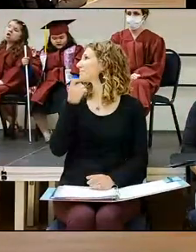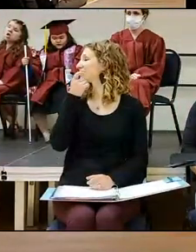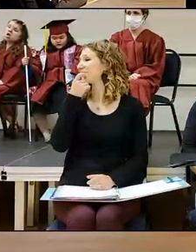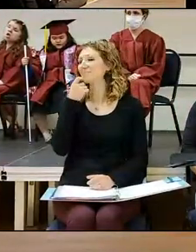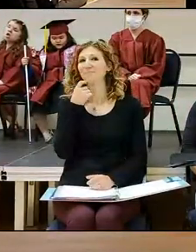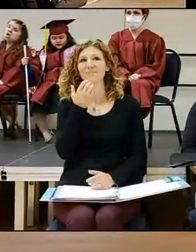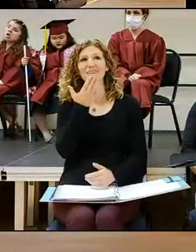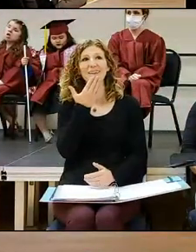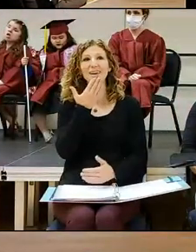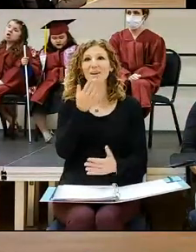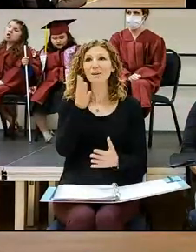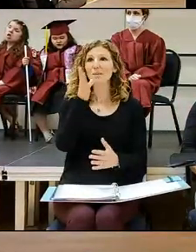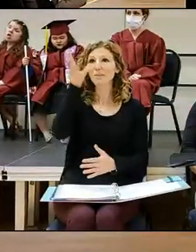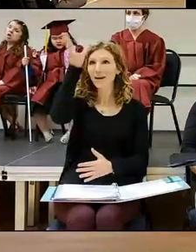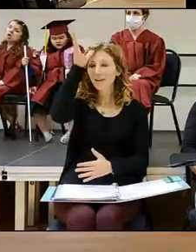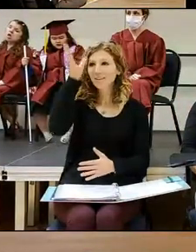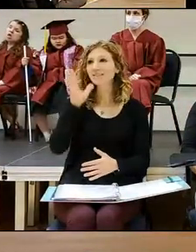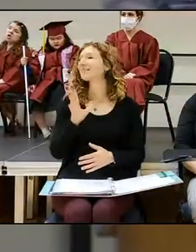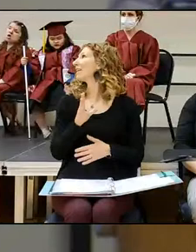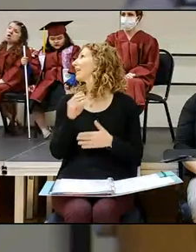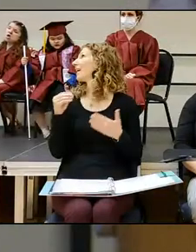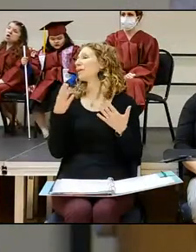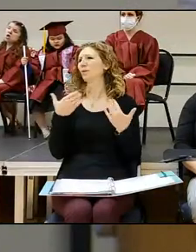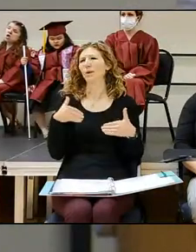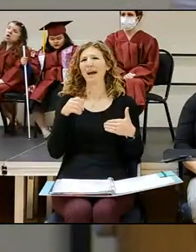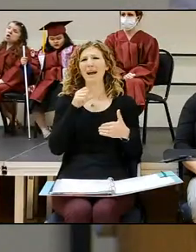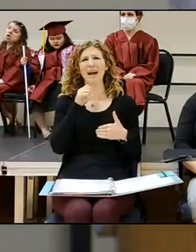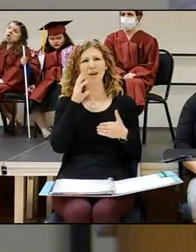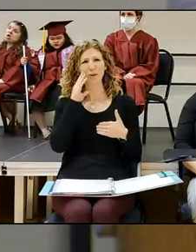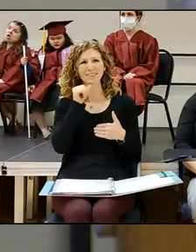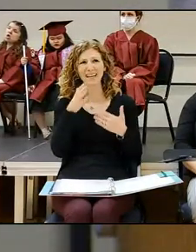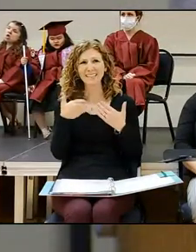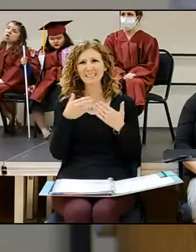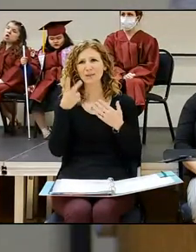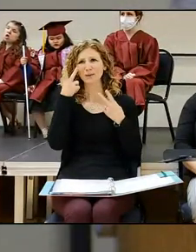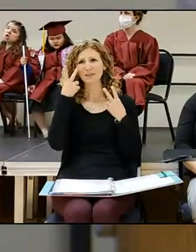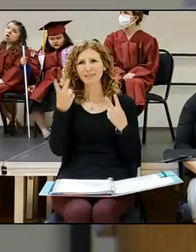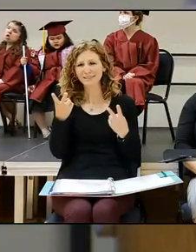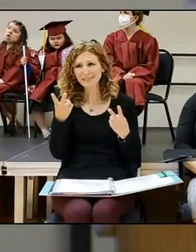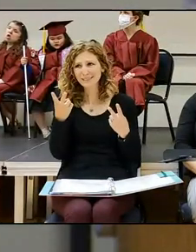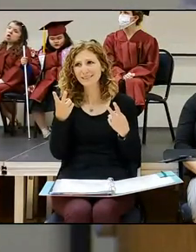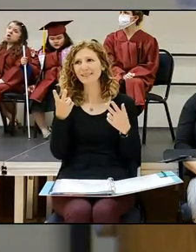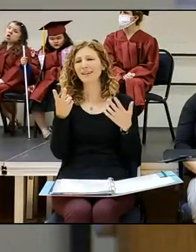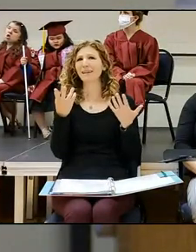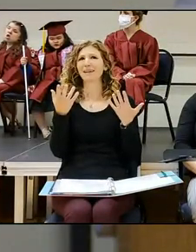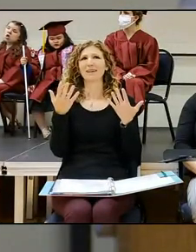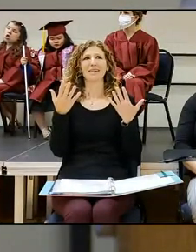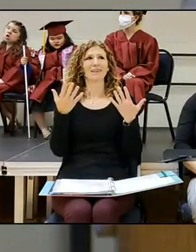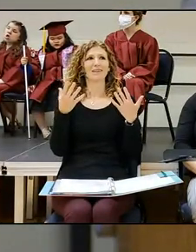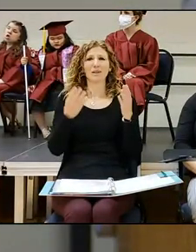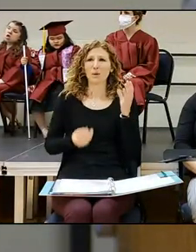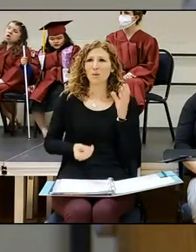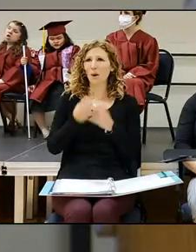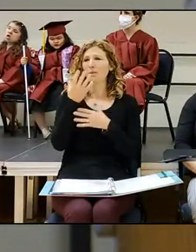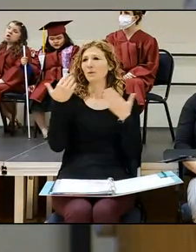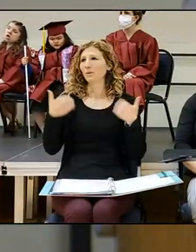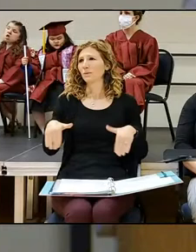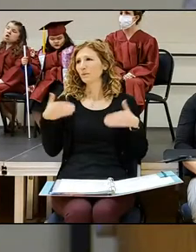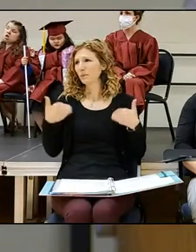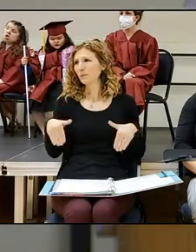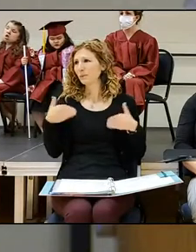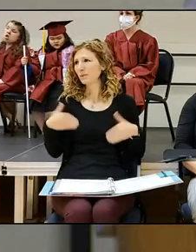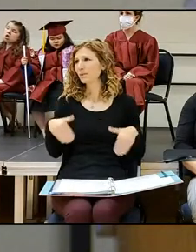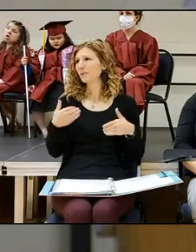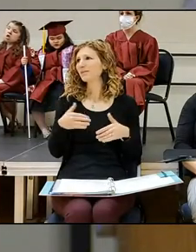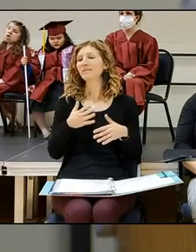Jamie, thank you, parents and Rocky. I know it's not easy to speak on behalf of yourself and also your child, so